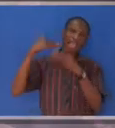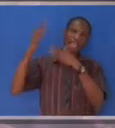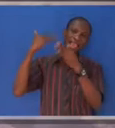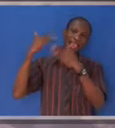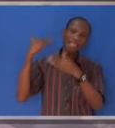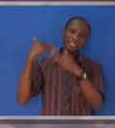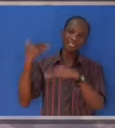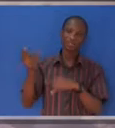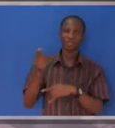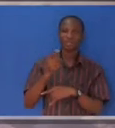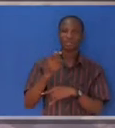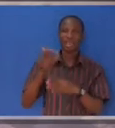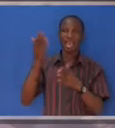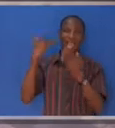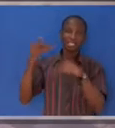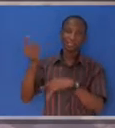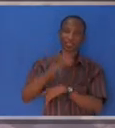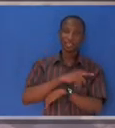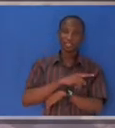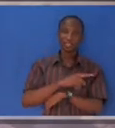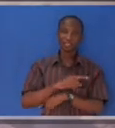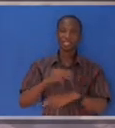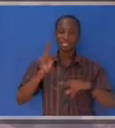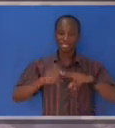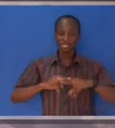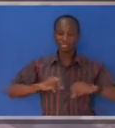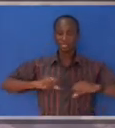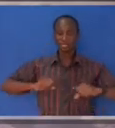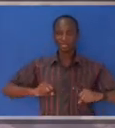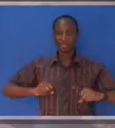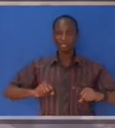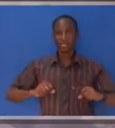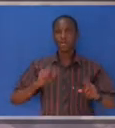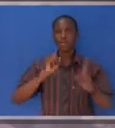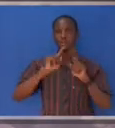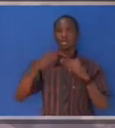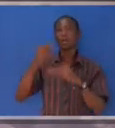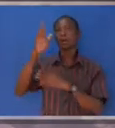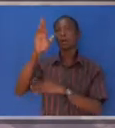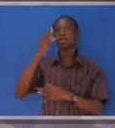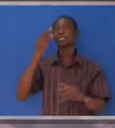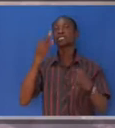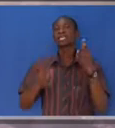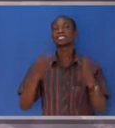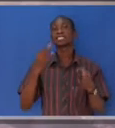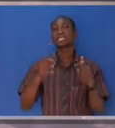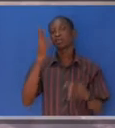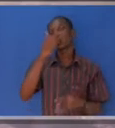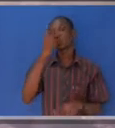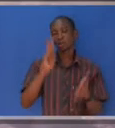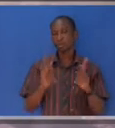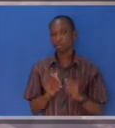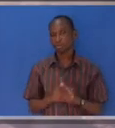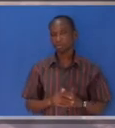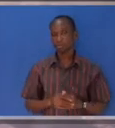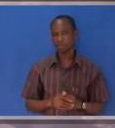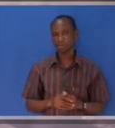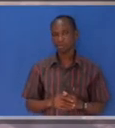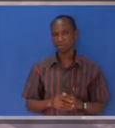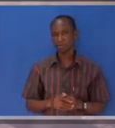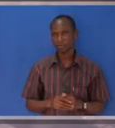sat on seat. And this is in reference to God the Father doing that judgment against the Roman Empire